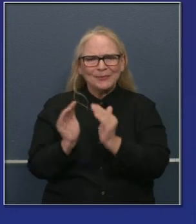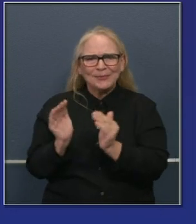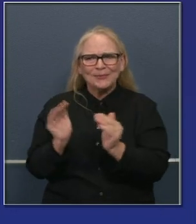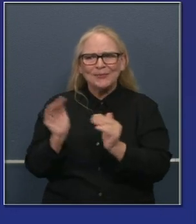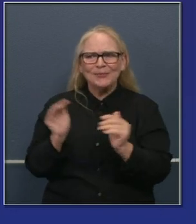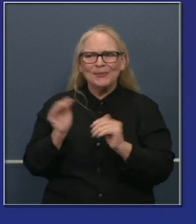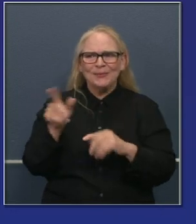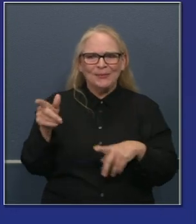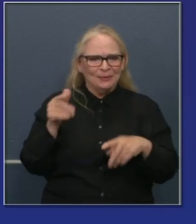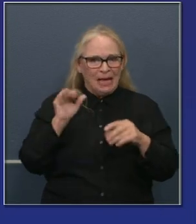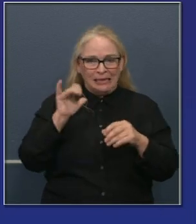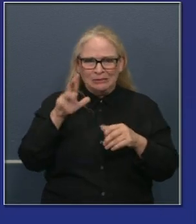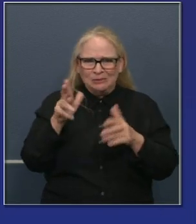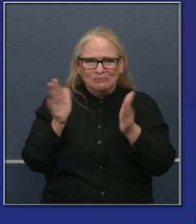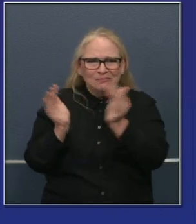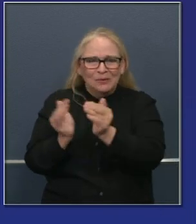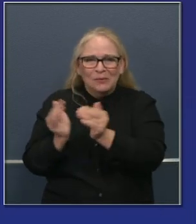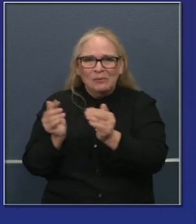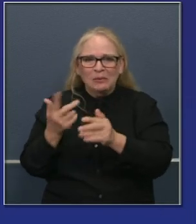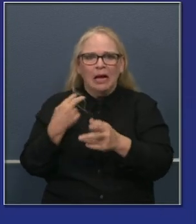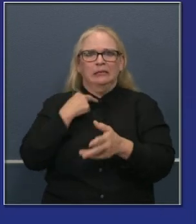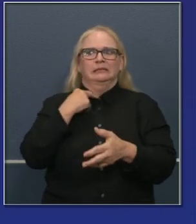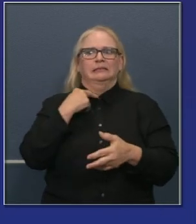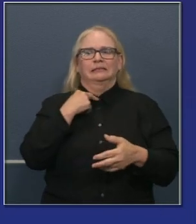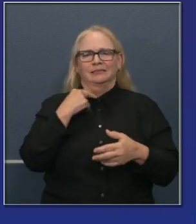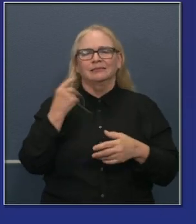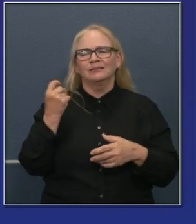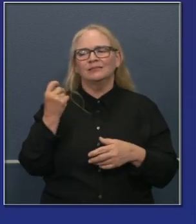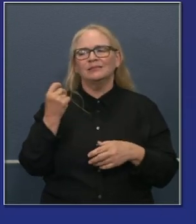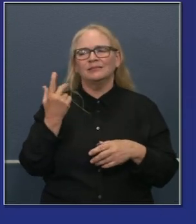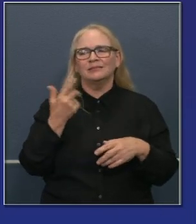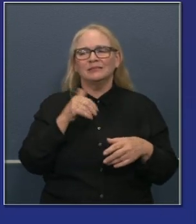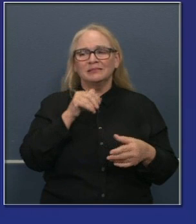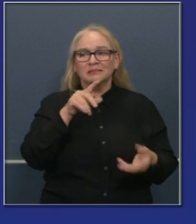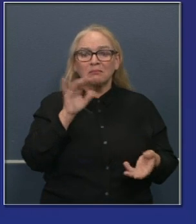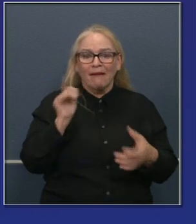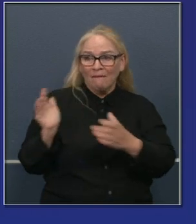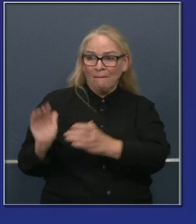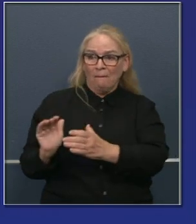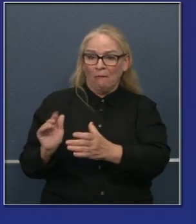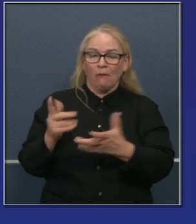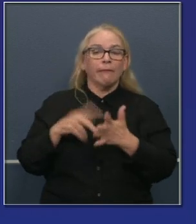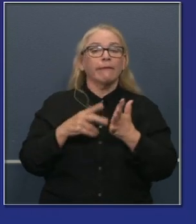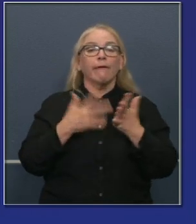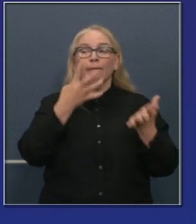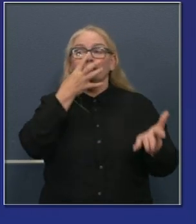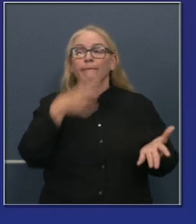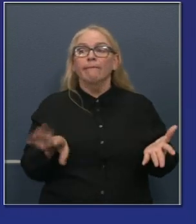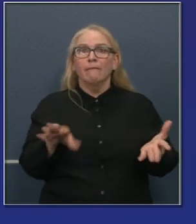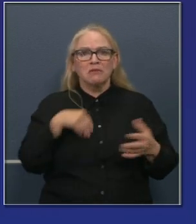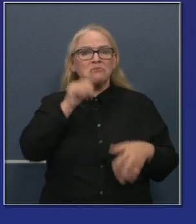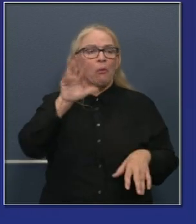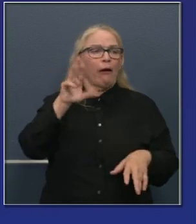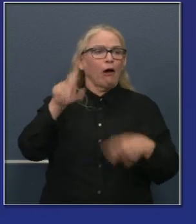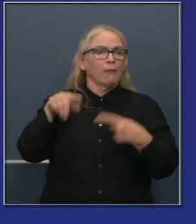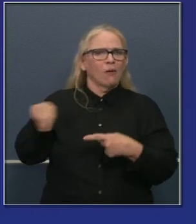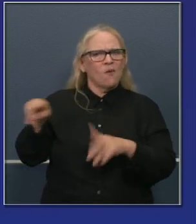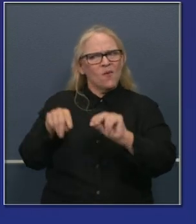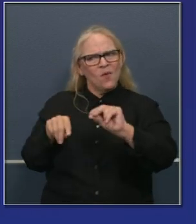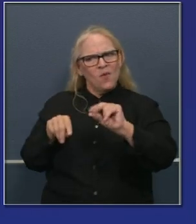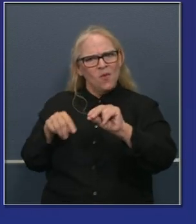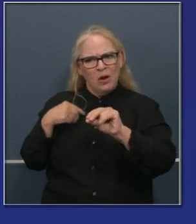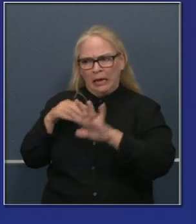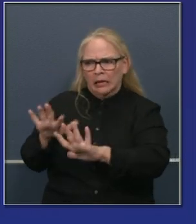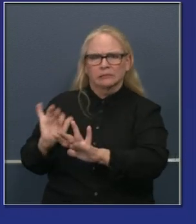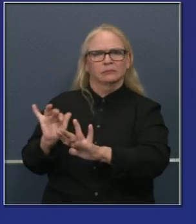will fill up their ICU capacity, but that doesn't mean we're not attending to the needs of those patients. Quite the contrary. That's